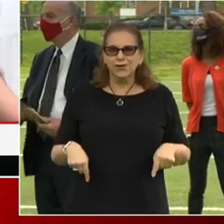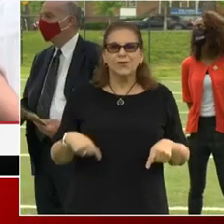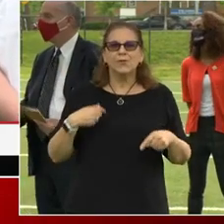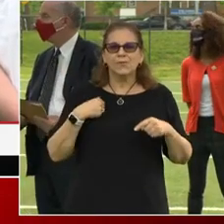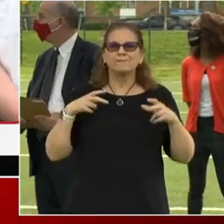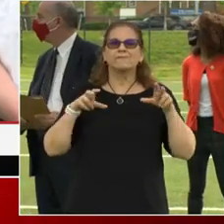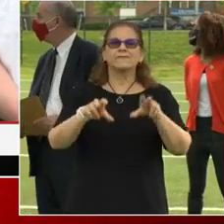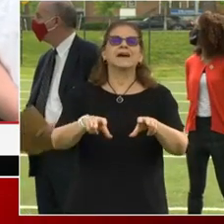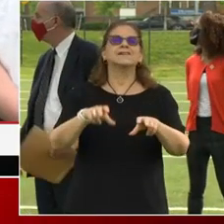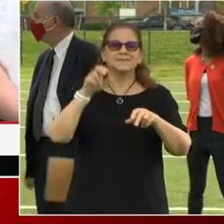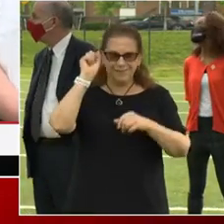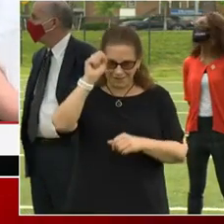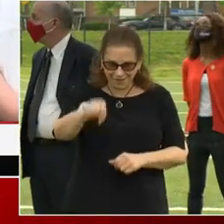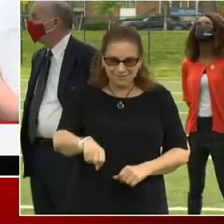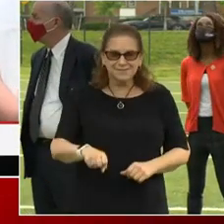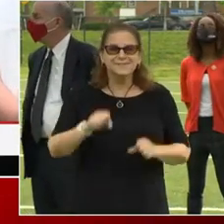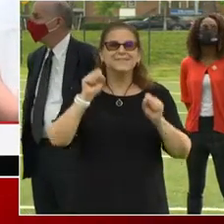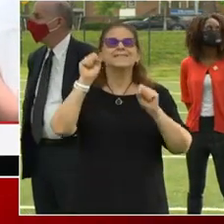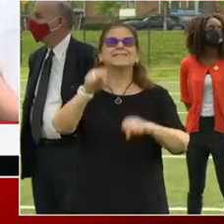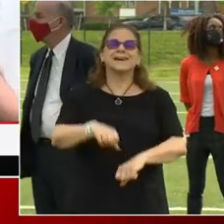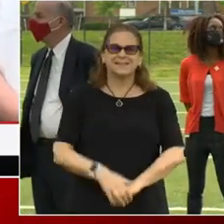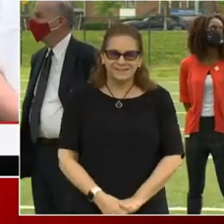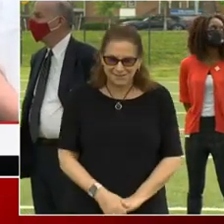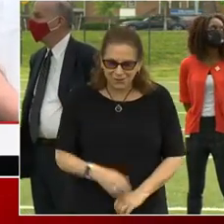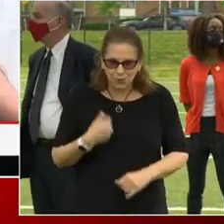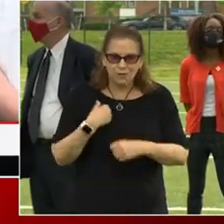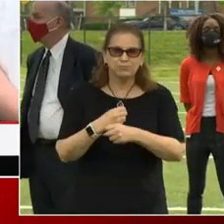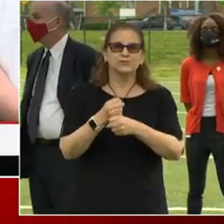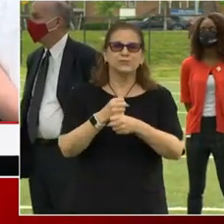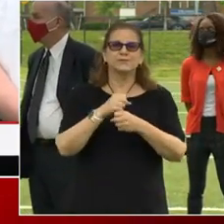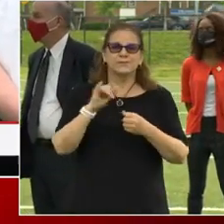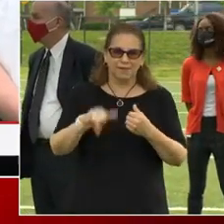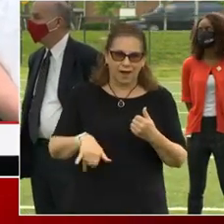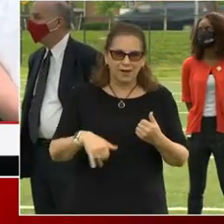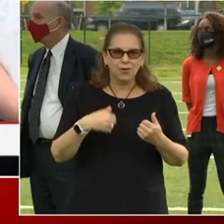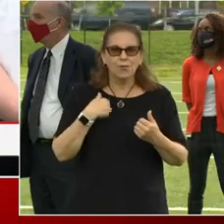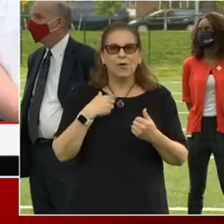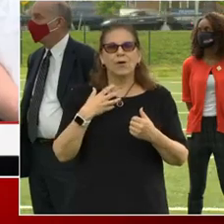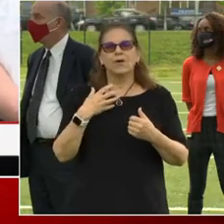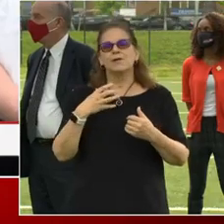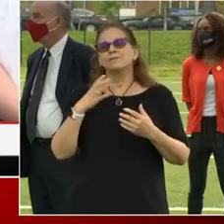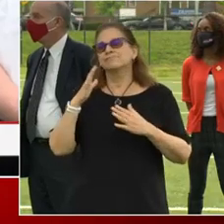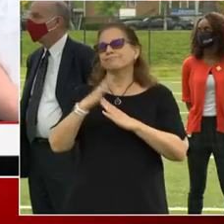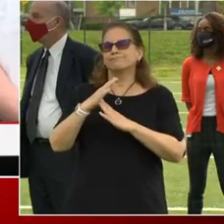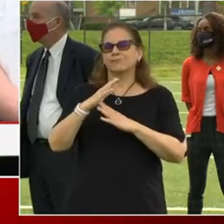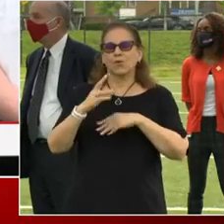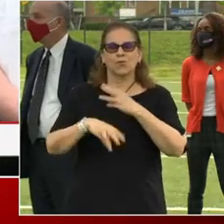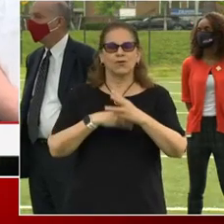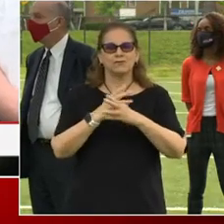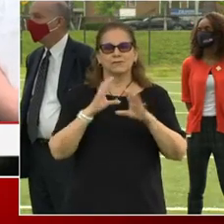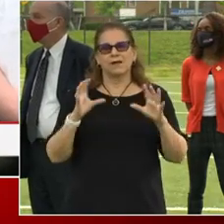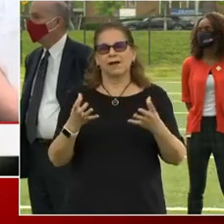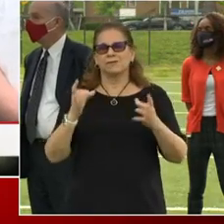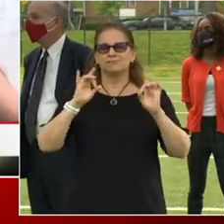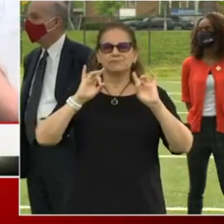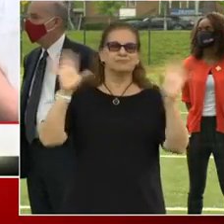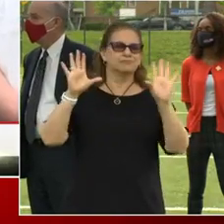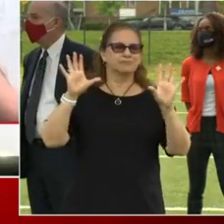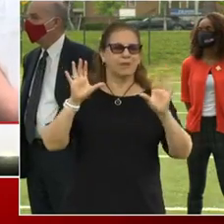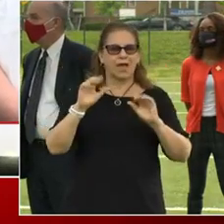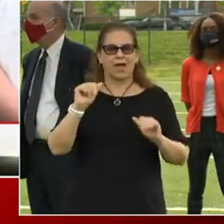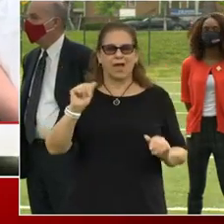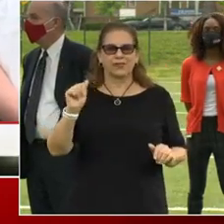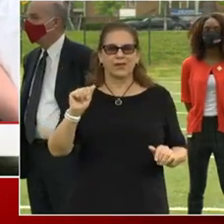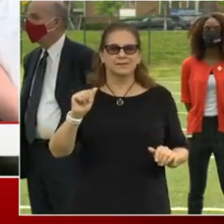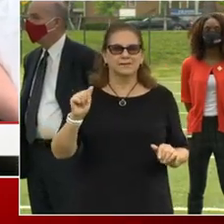why we should be producing in this city more world-class athletes. And I agree with you. And so we have to figure out